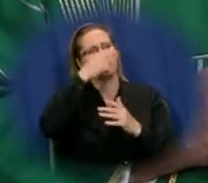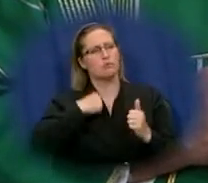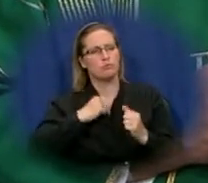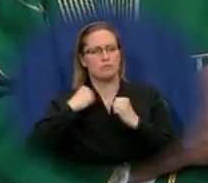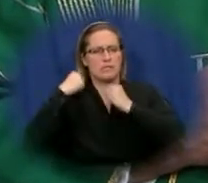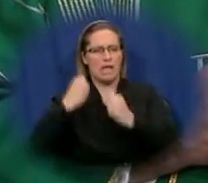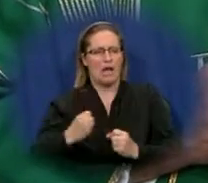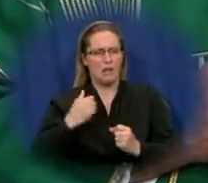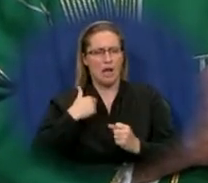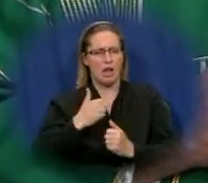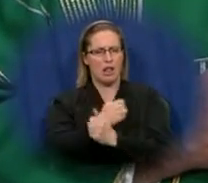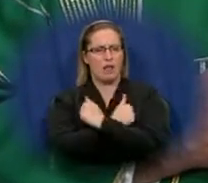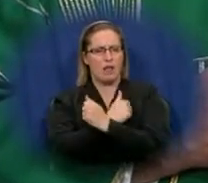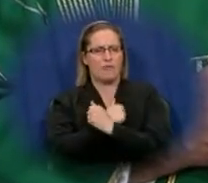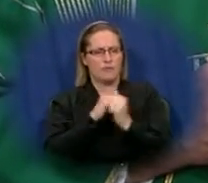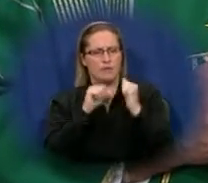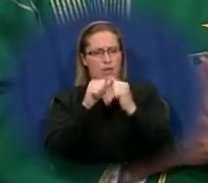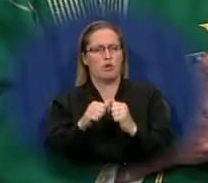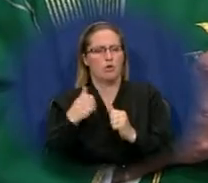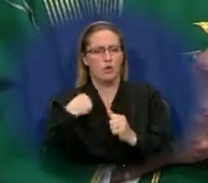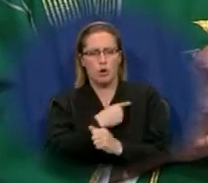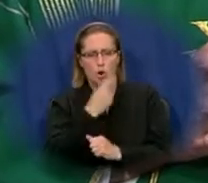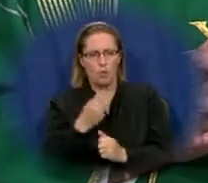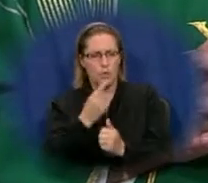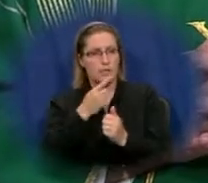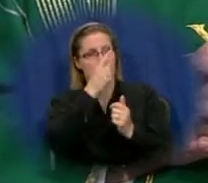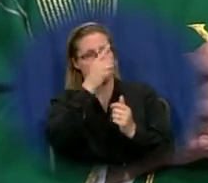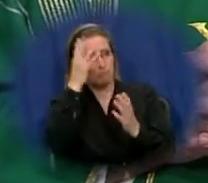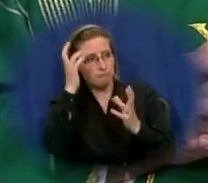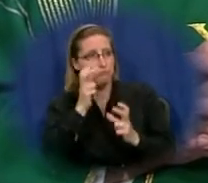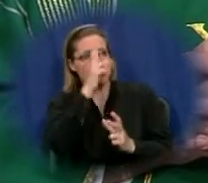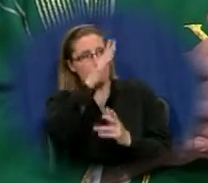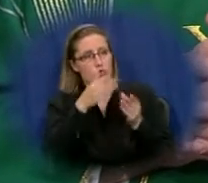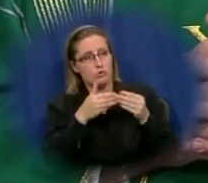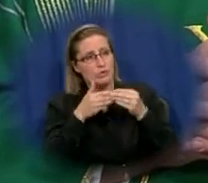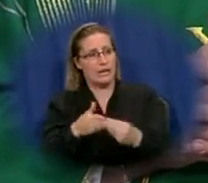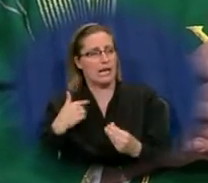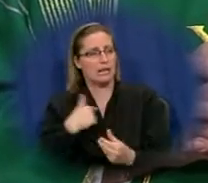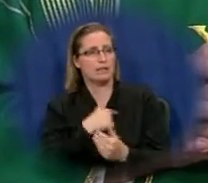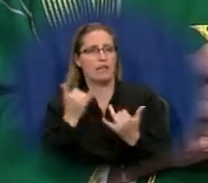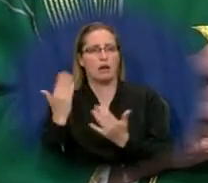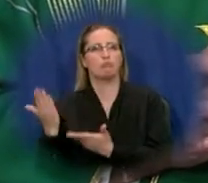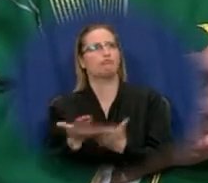as we strive to follow in the way you guide us, we now offer these petitions.